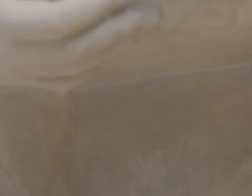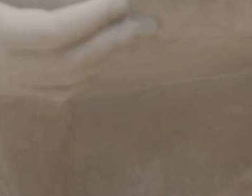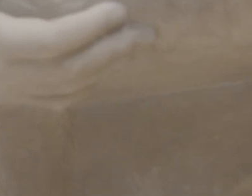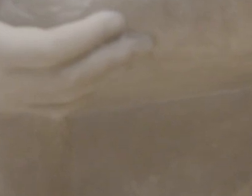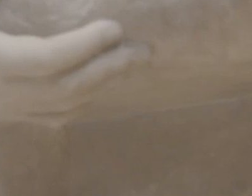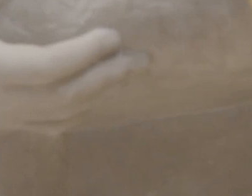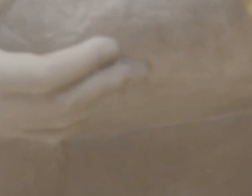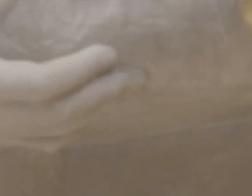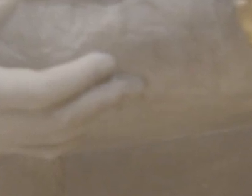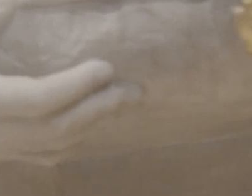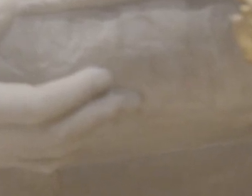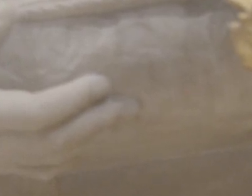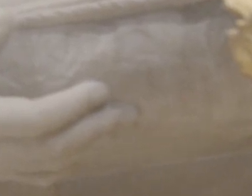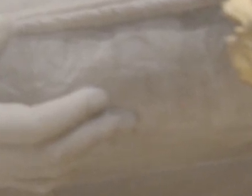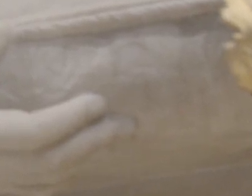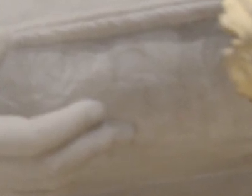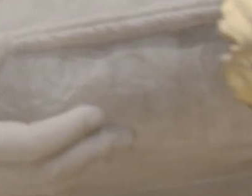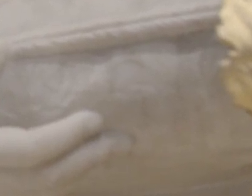your hearts.